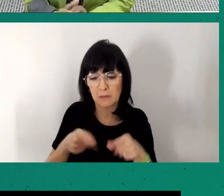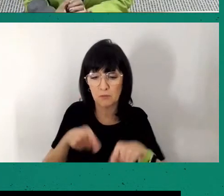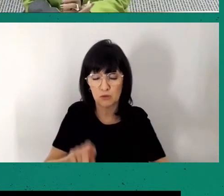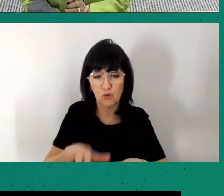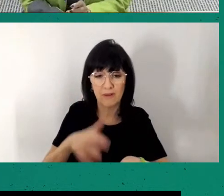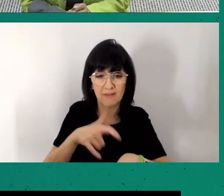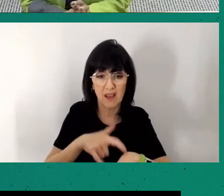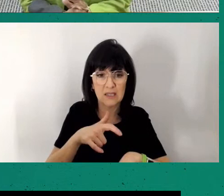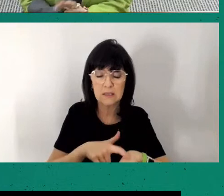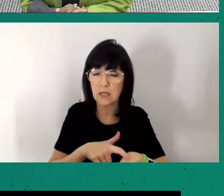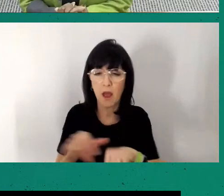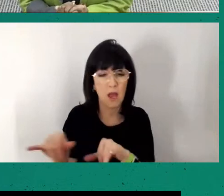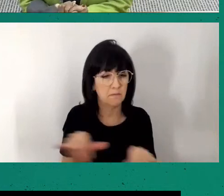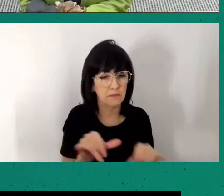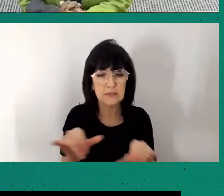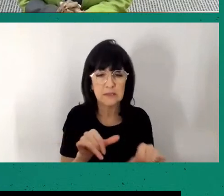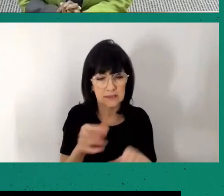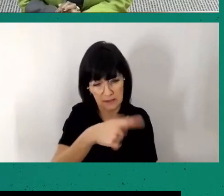the same thing.